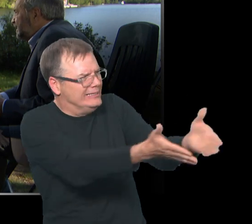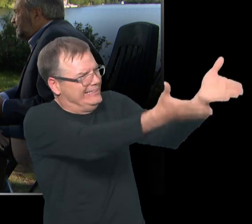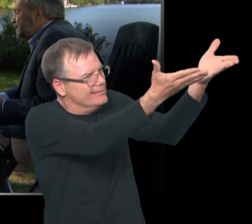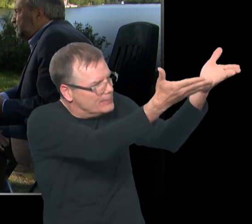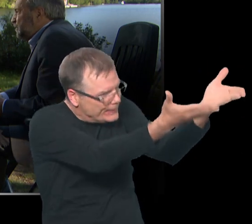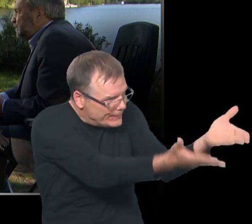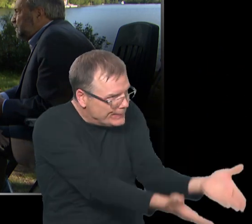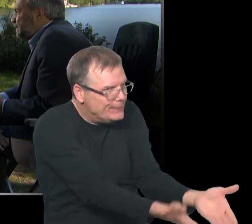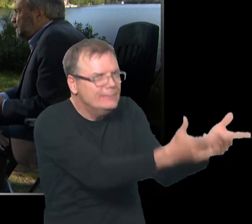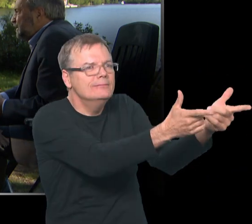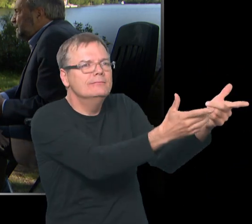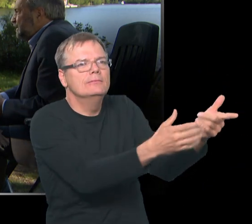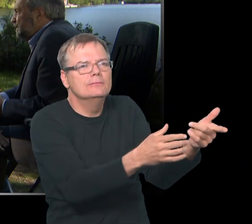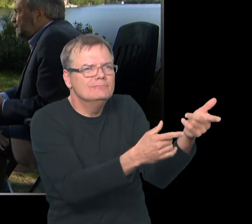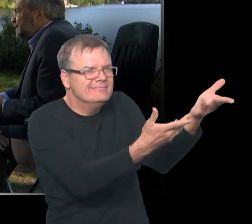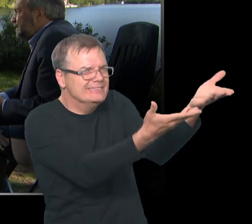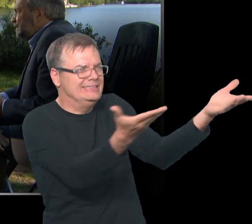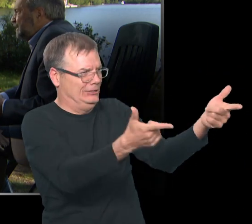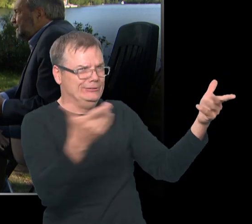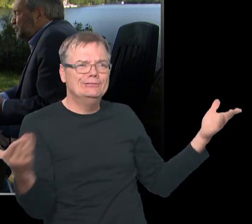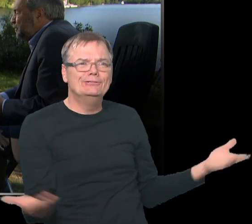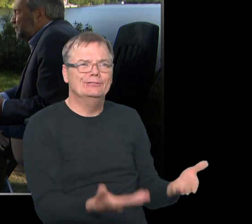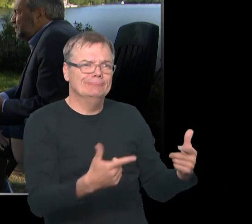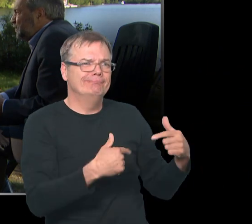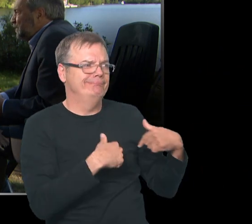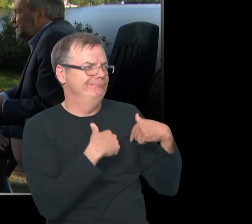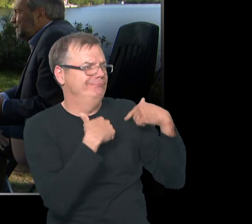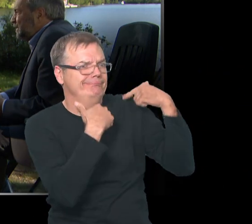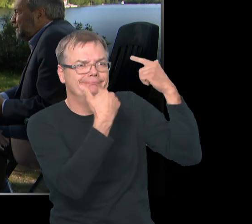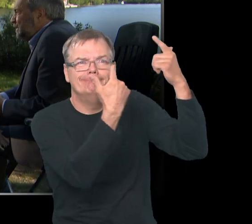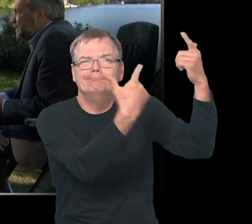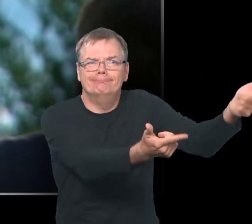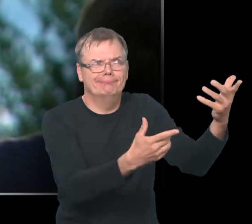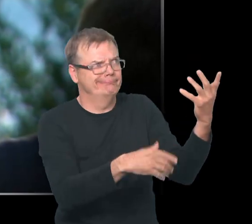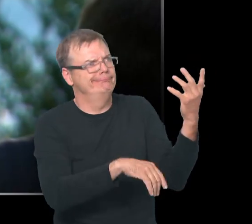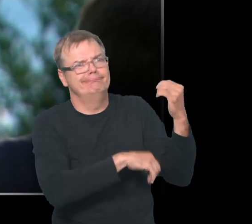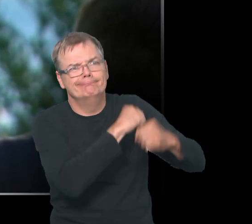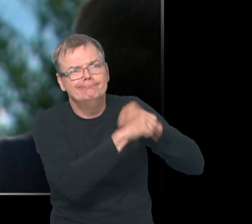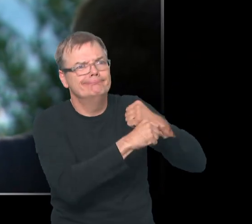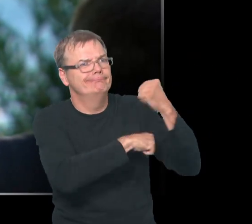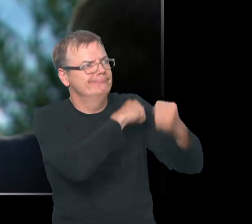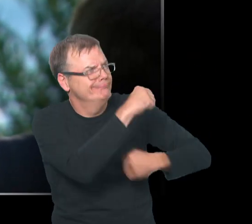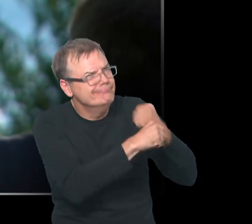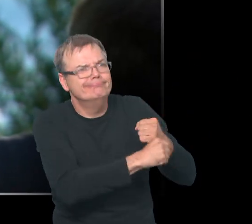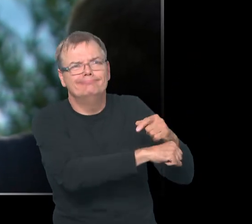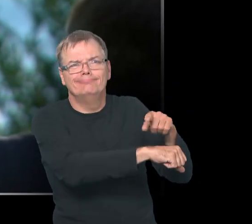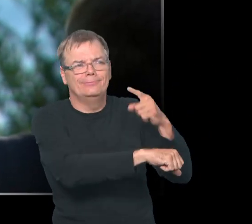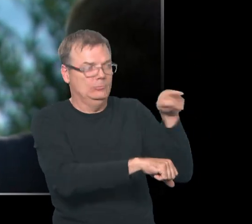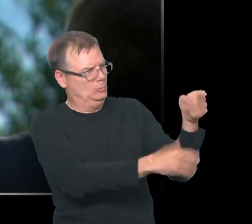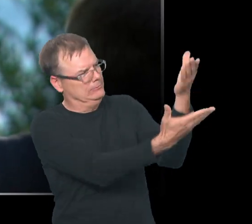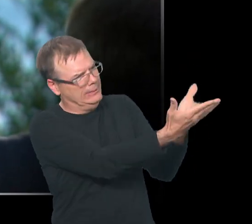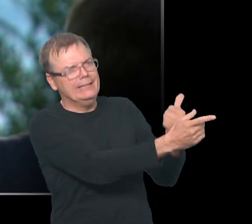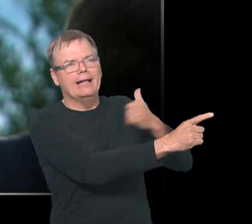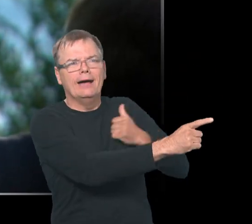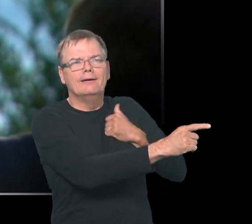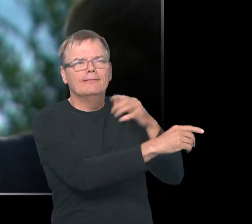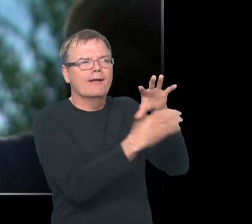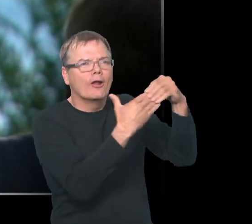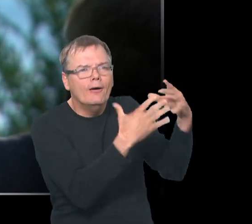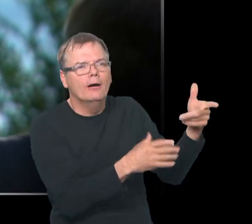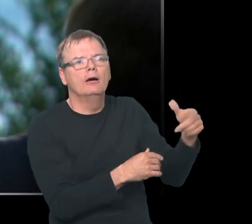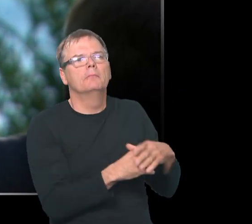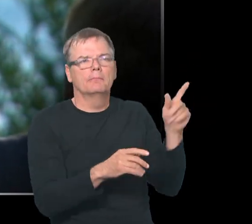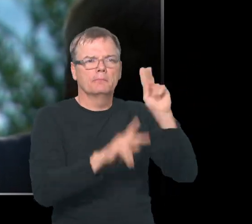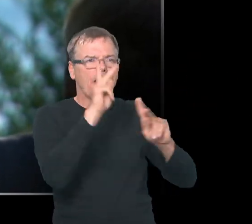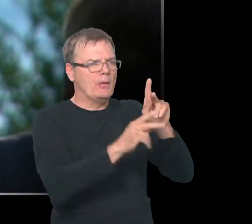I mean, you've been on this land since you were a kid, right? Sure. Swimming in this lake. Yeah. What is it about you that